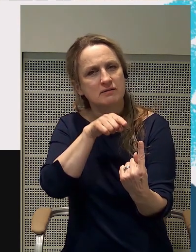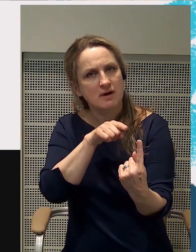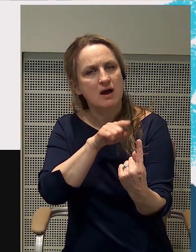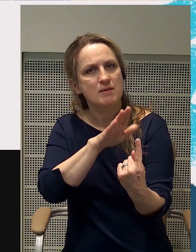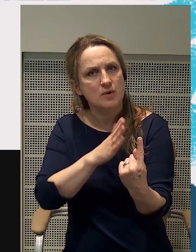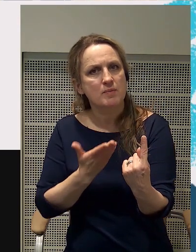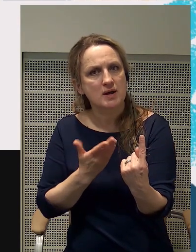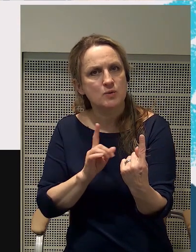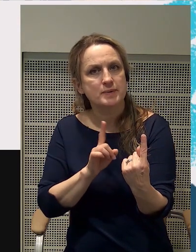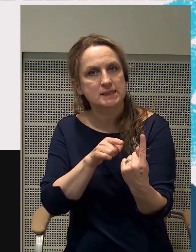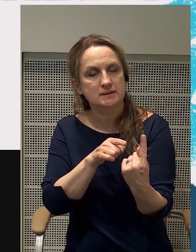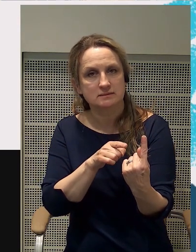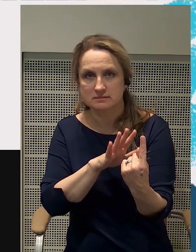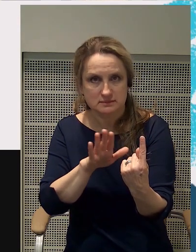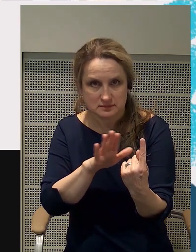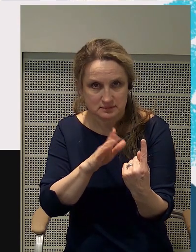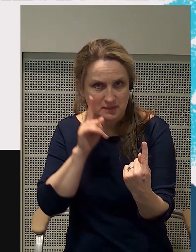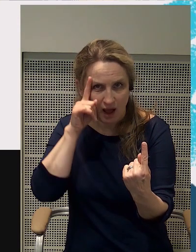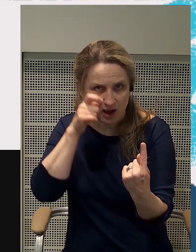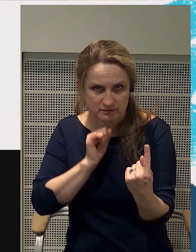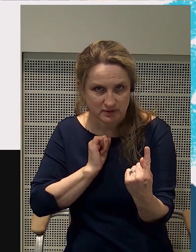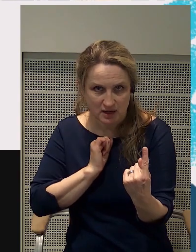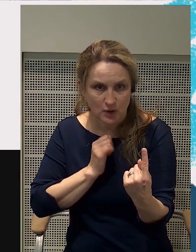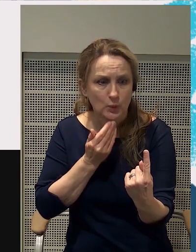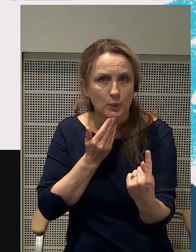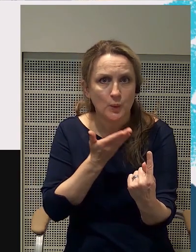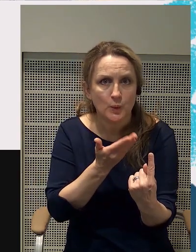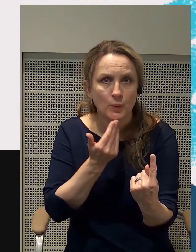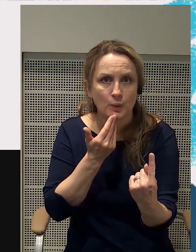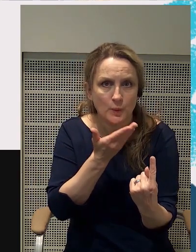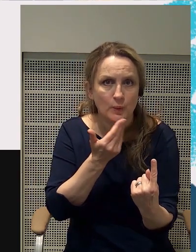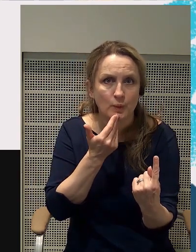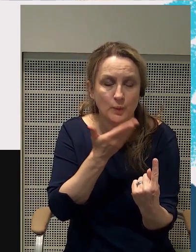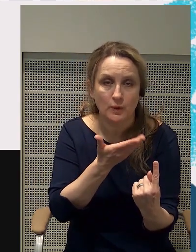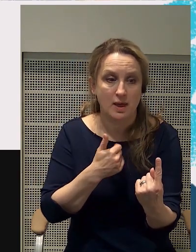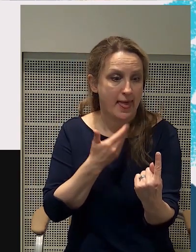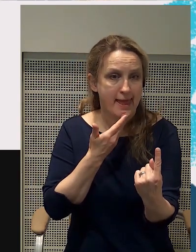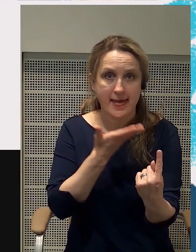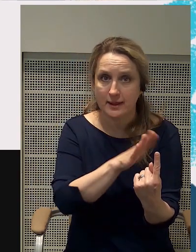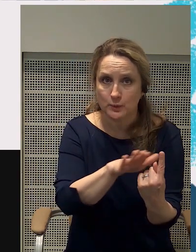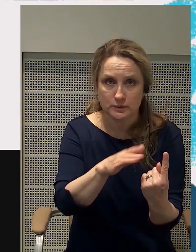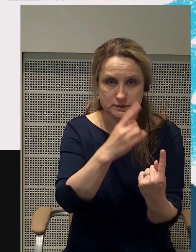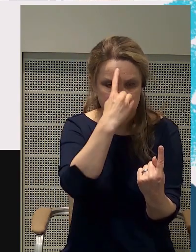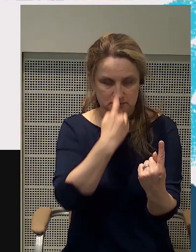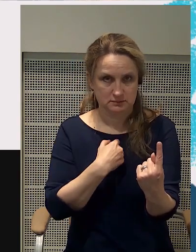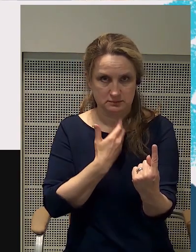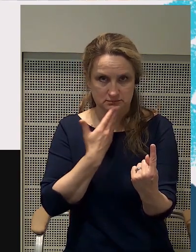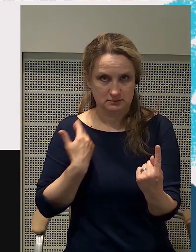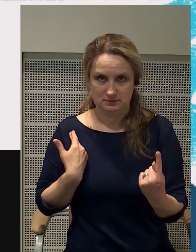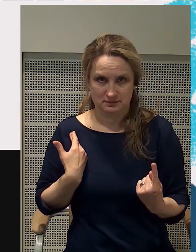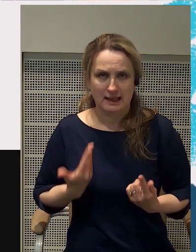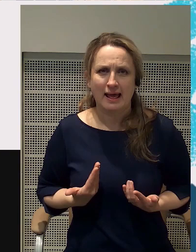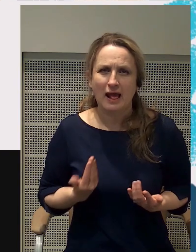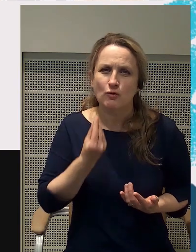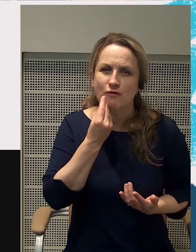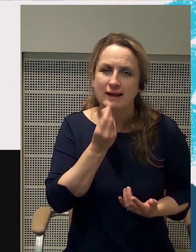know. Quality of life is a very personal and subjective thing. Some people